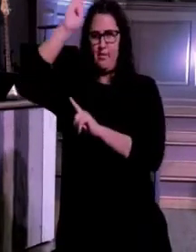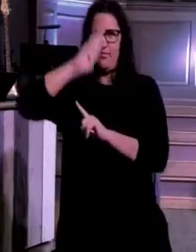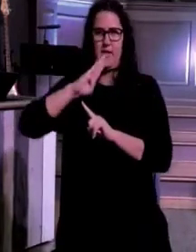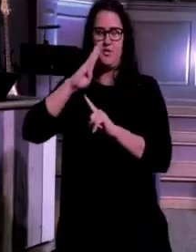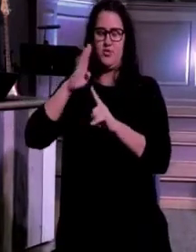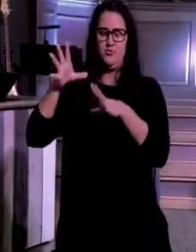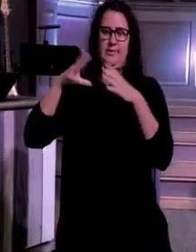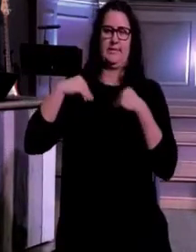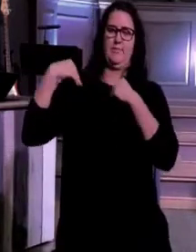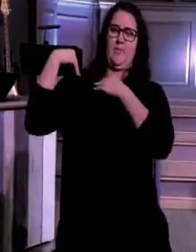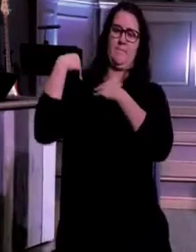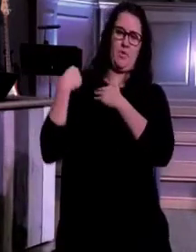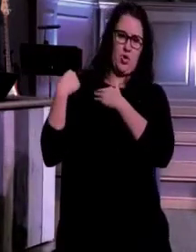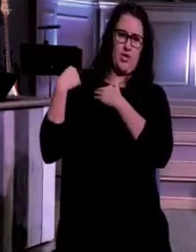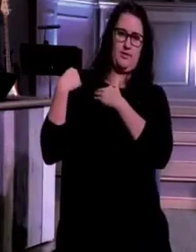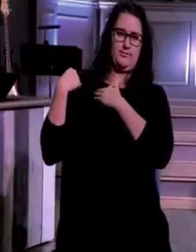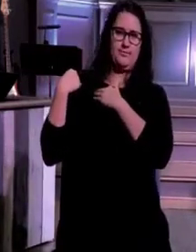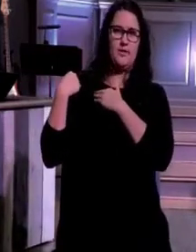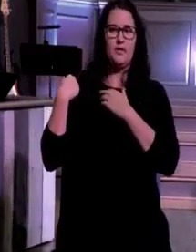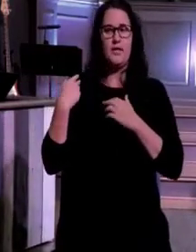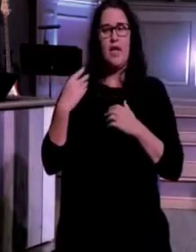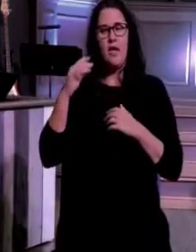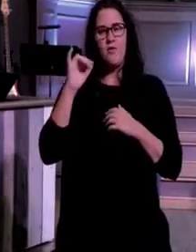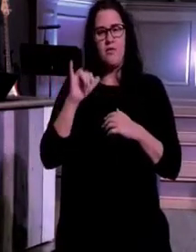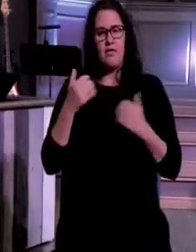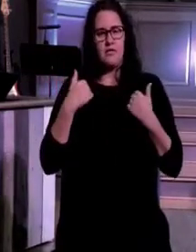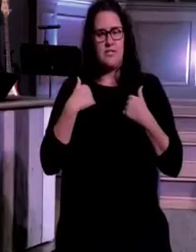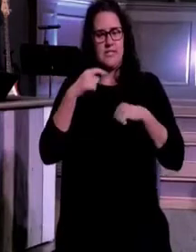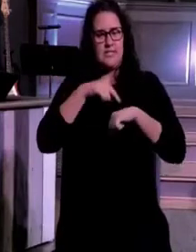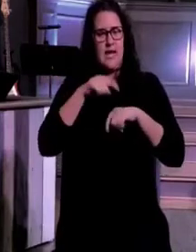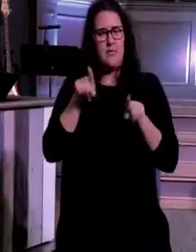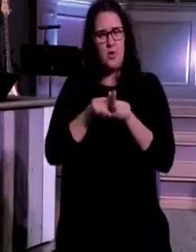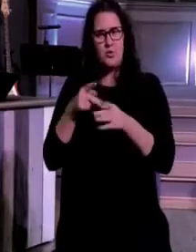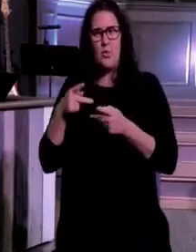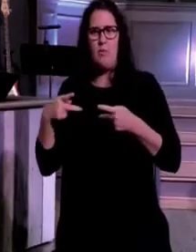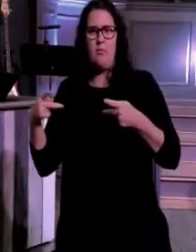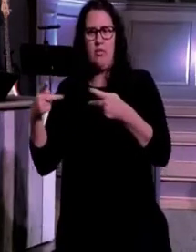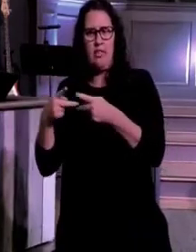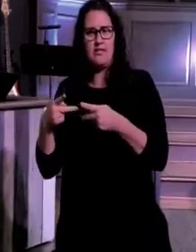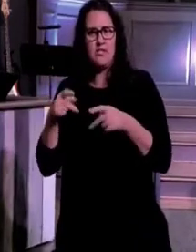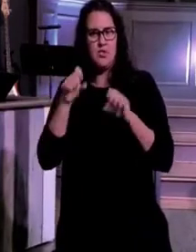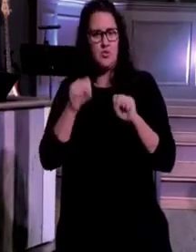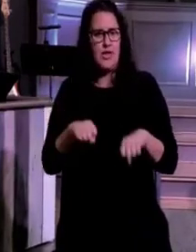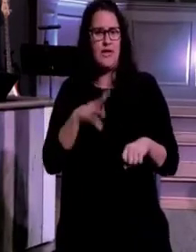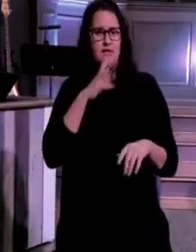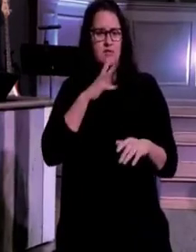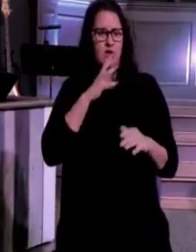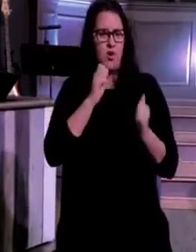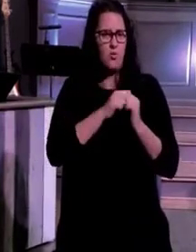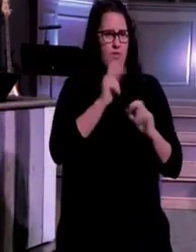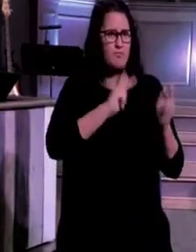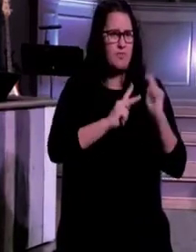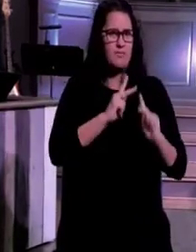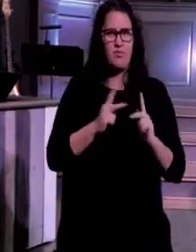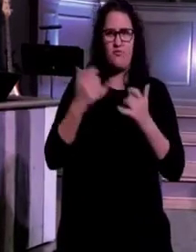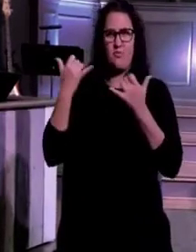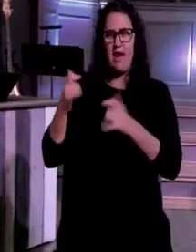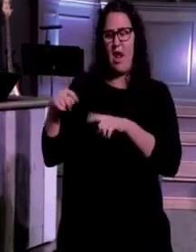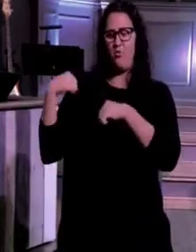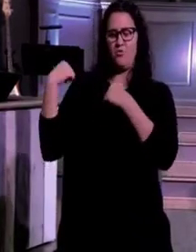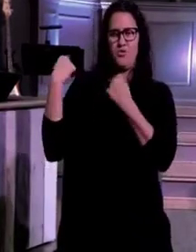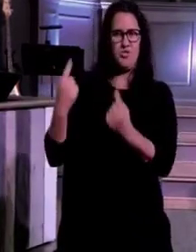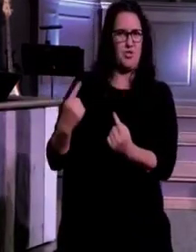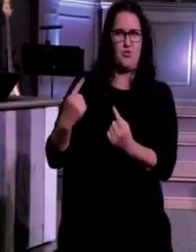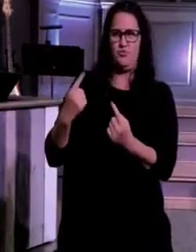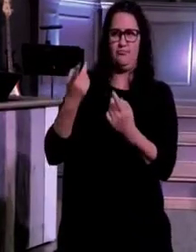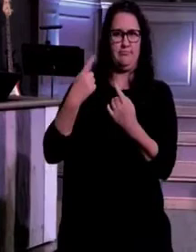burden, there is a time and a place that you could talk to people from now till the cows come home. You could try